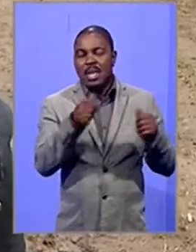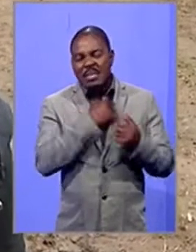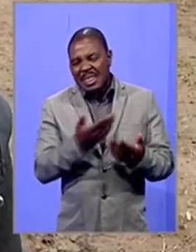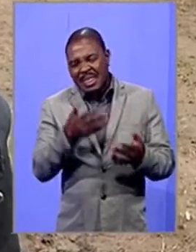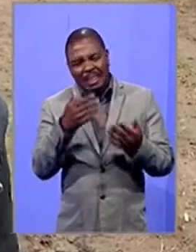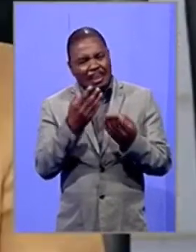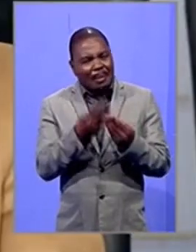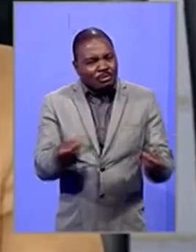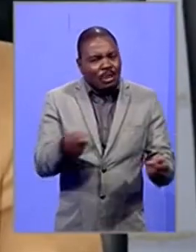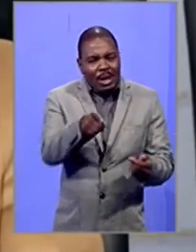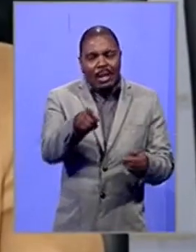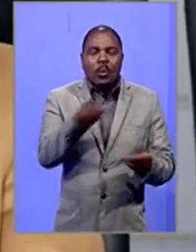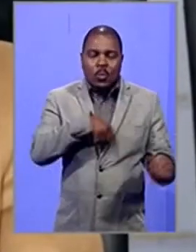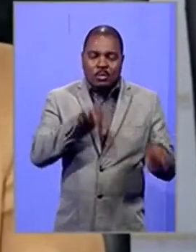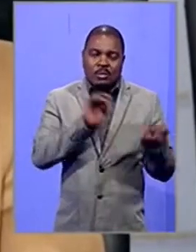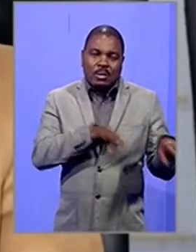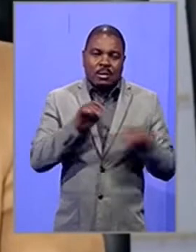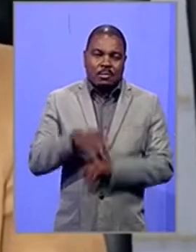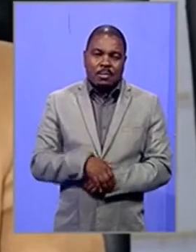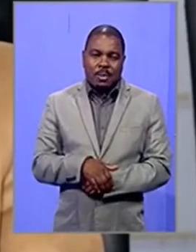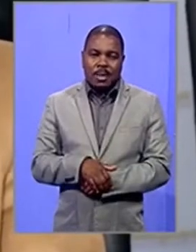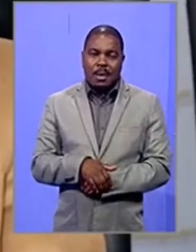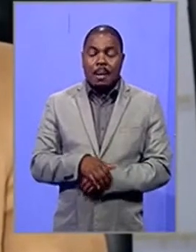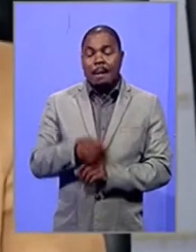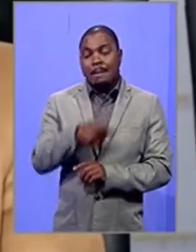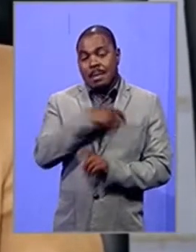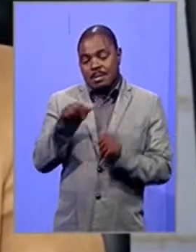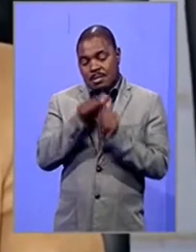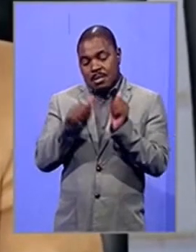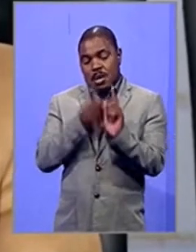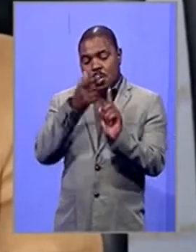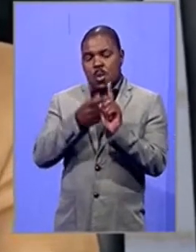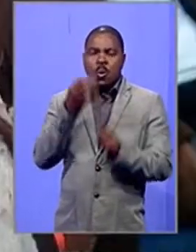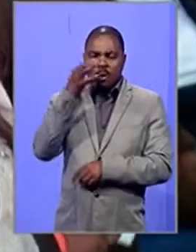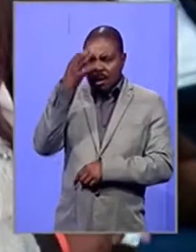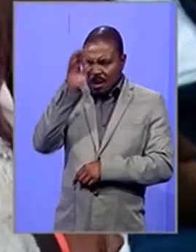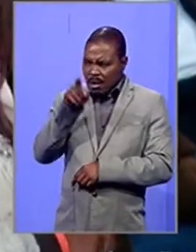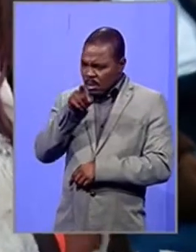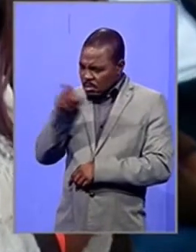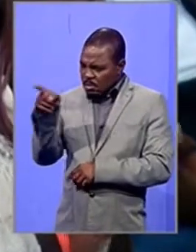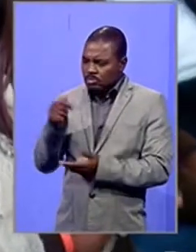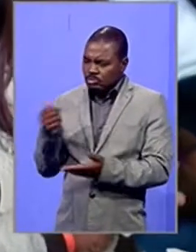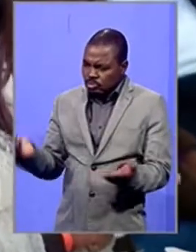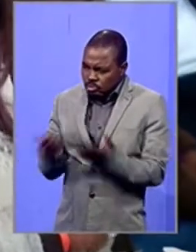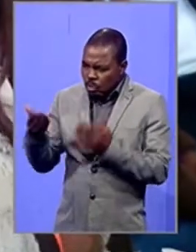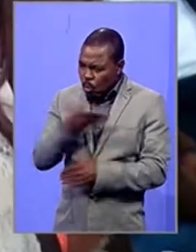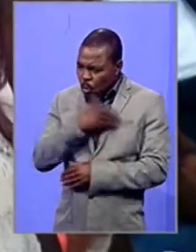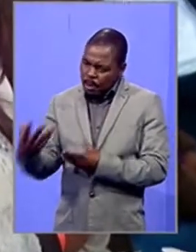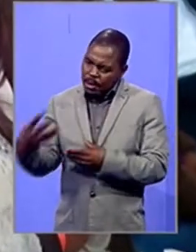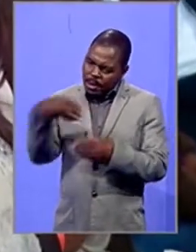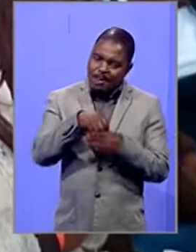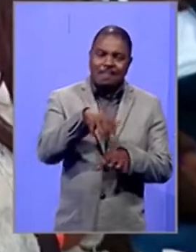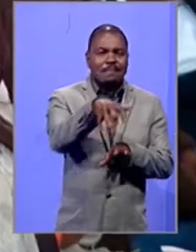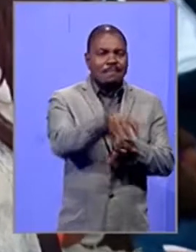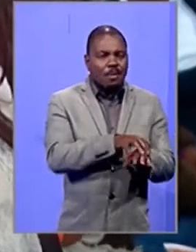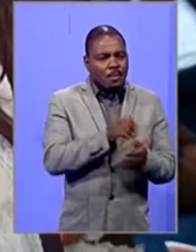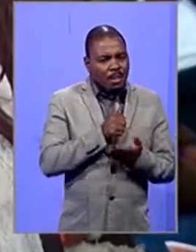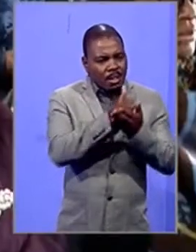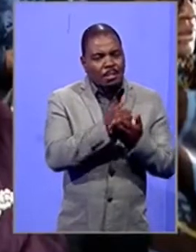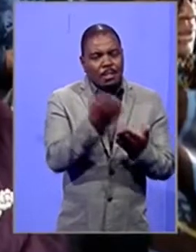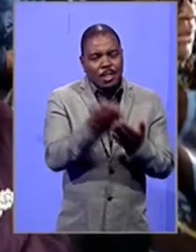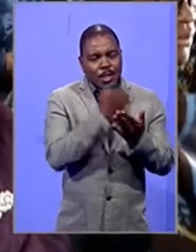ba ruile. Mabuza o re mmuso o kgothaletsa basadi ho ba le seabo temong hore ba be le tshusumetso e